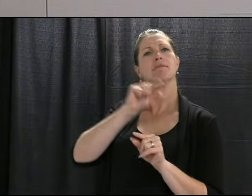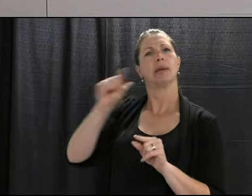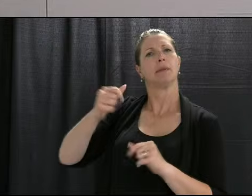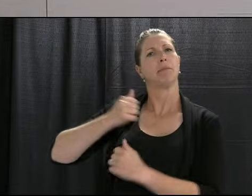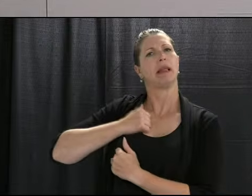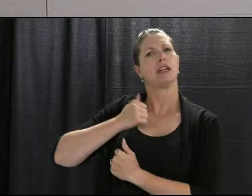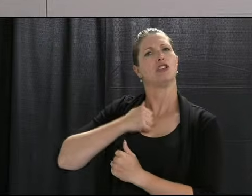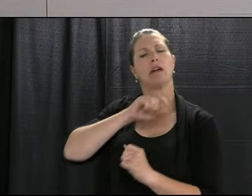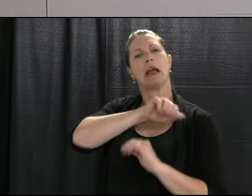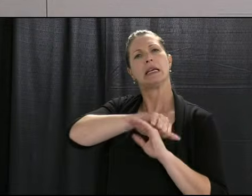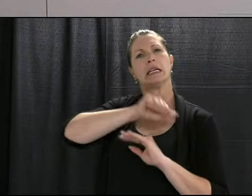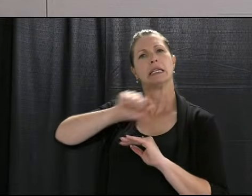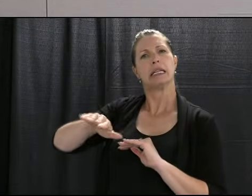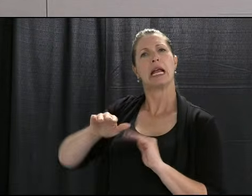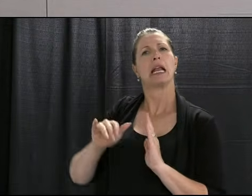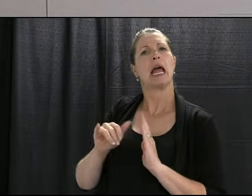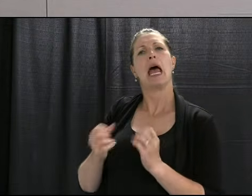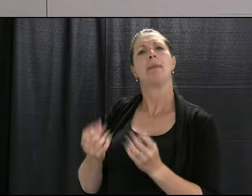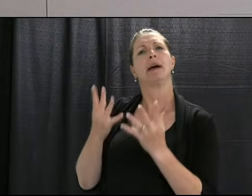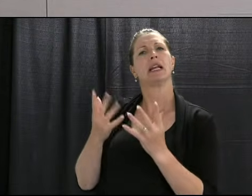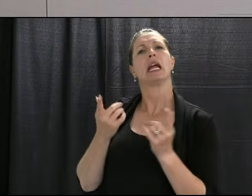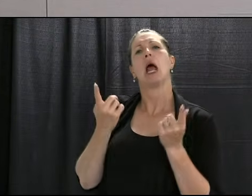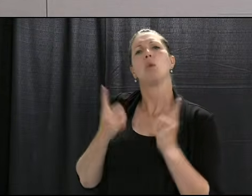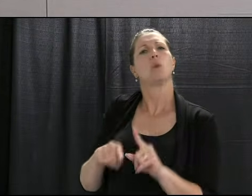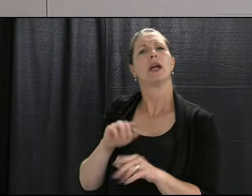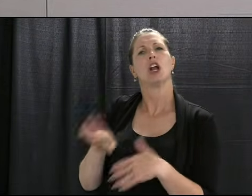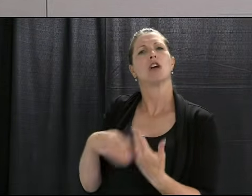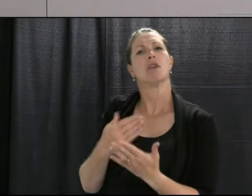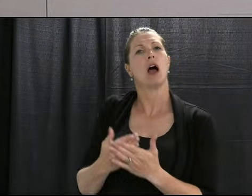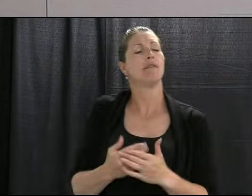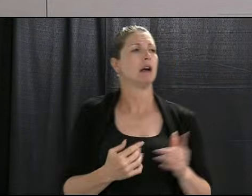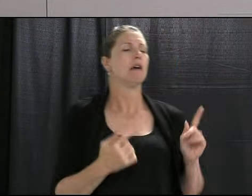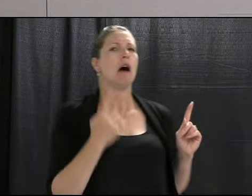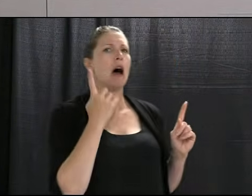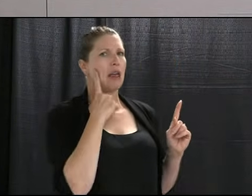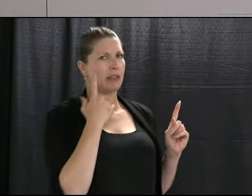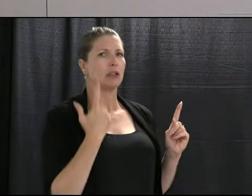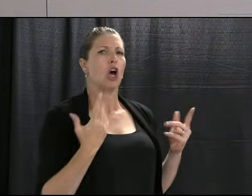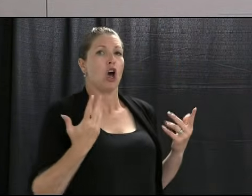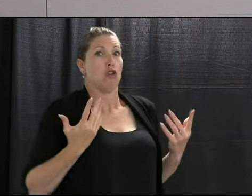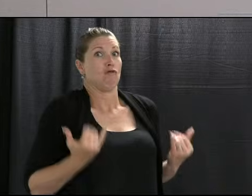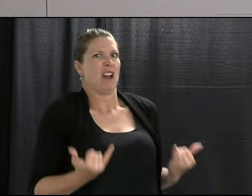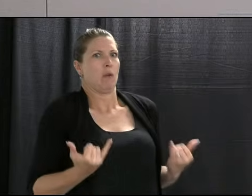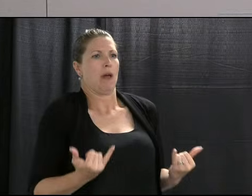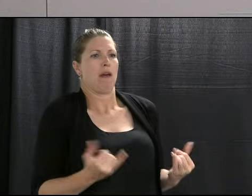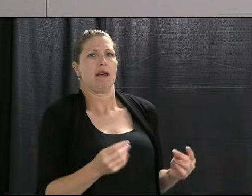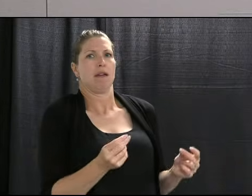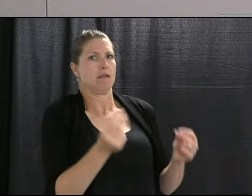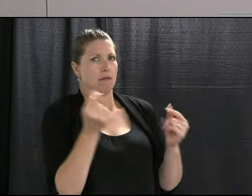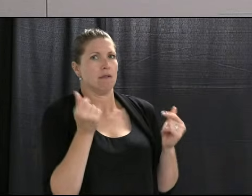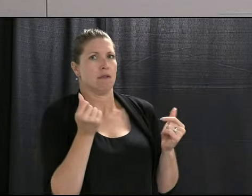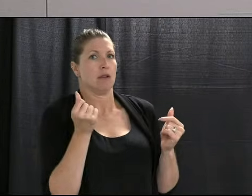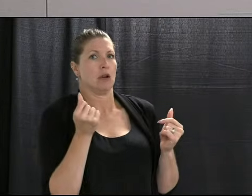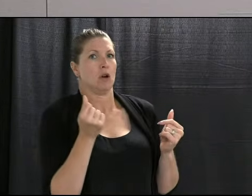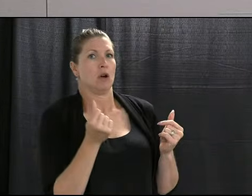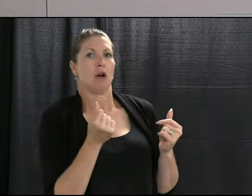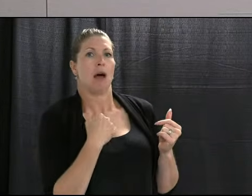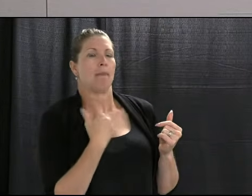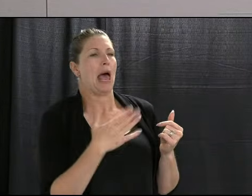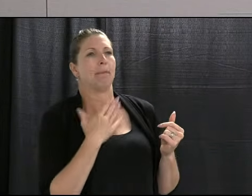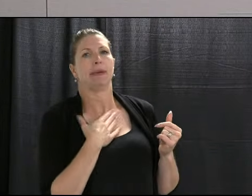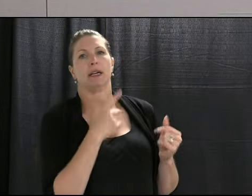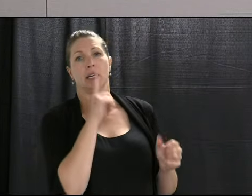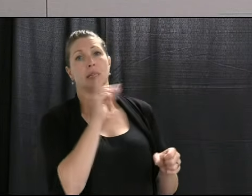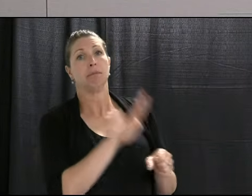Yeah, so Minister Heckie can probably confirm a little bit better, but I mean, it's ASAP, and the numbers obviously as needed, but just happy to get that